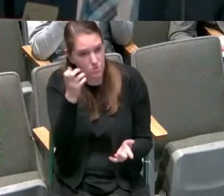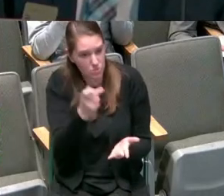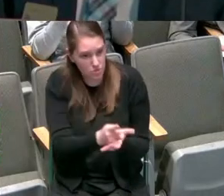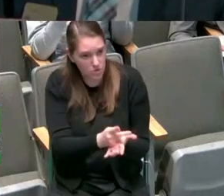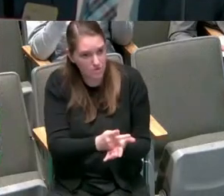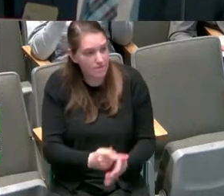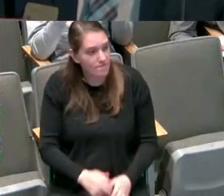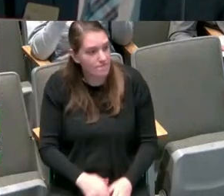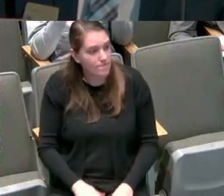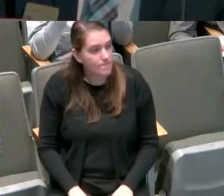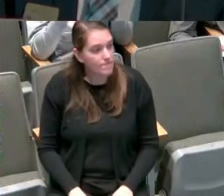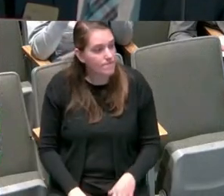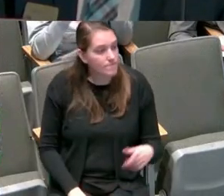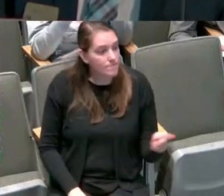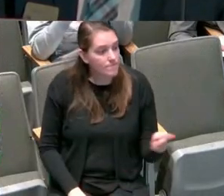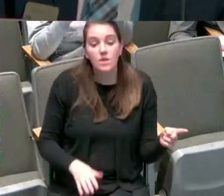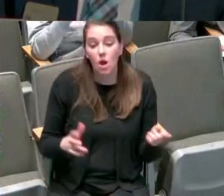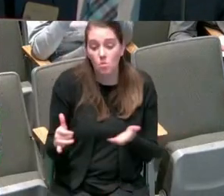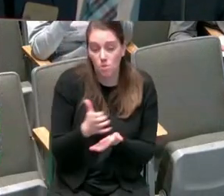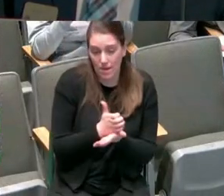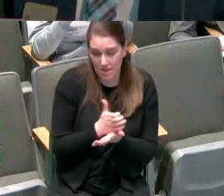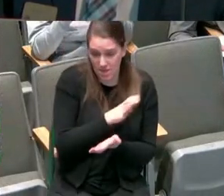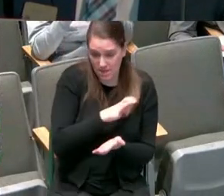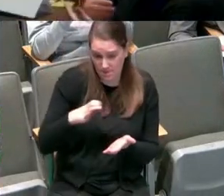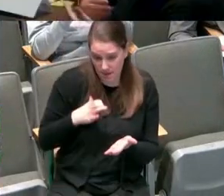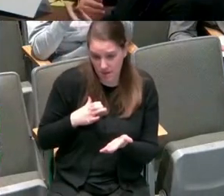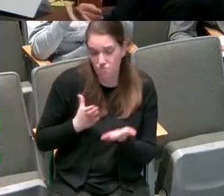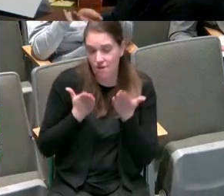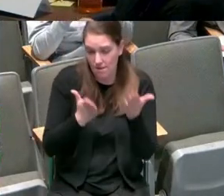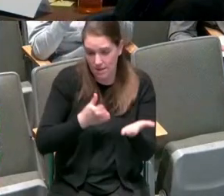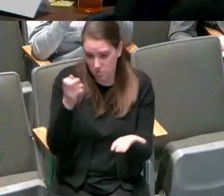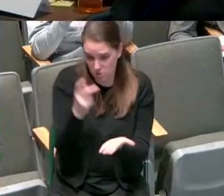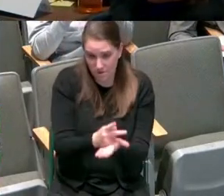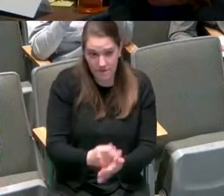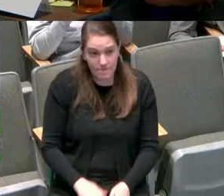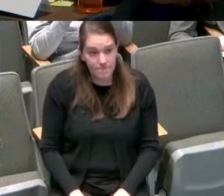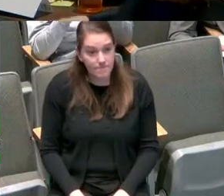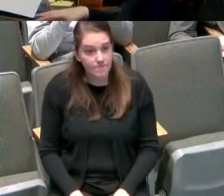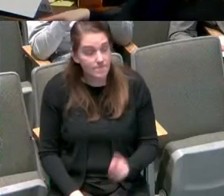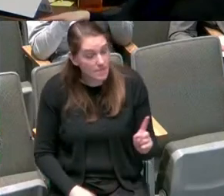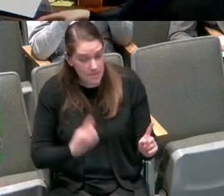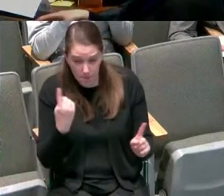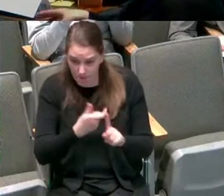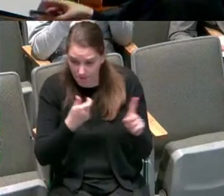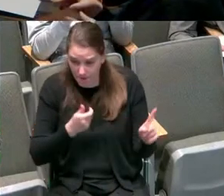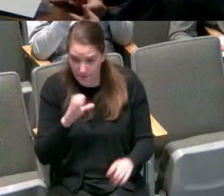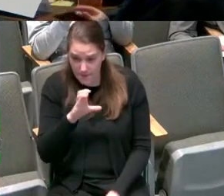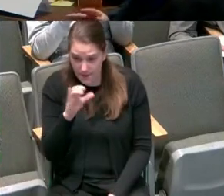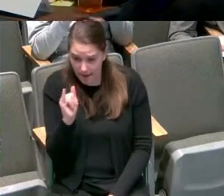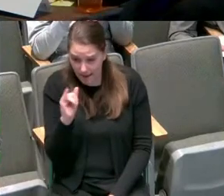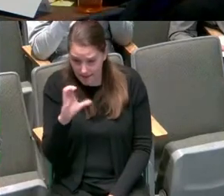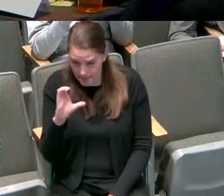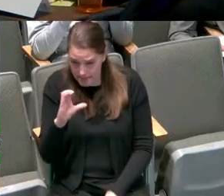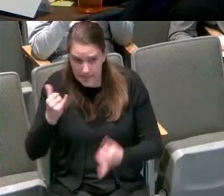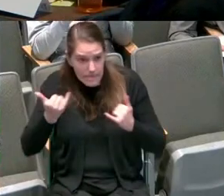appropriation appropriation committee recommends approval is there someone here from cic tonight